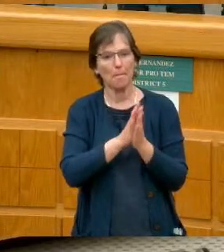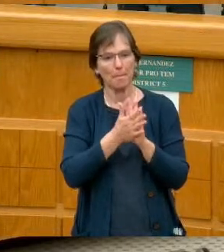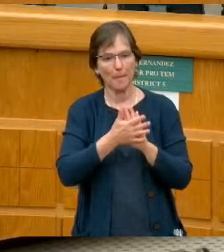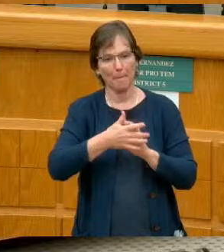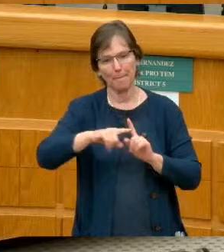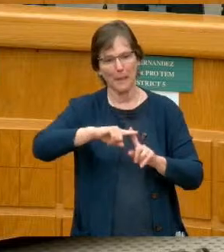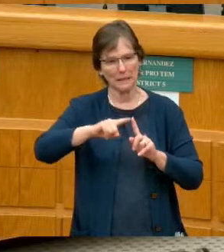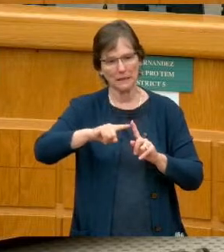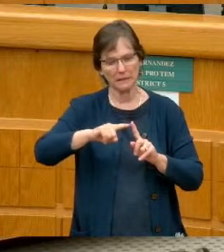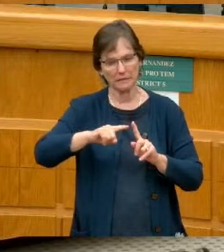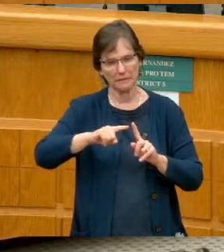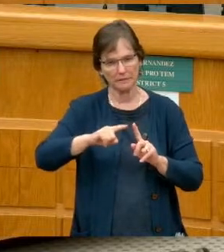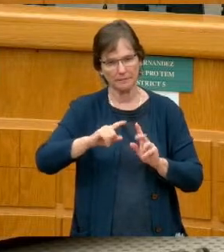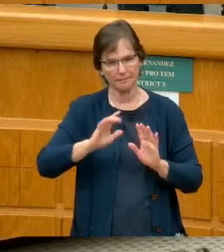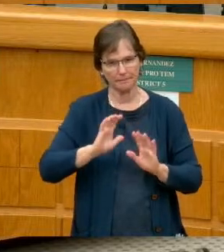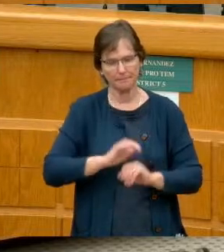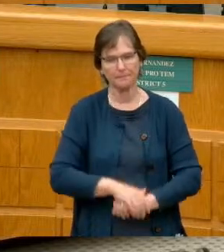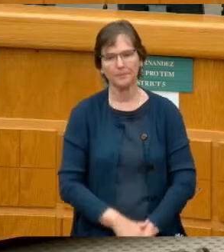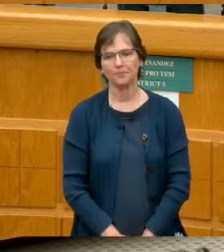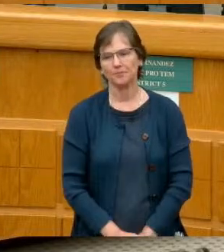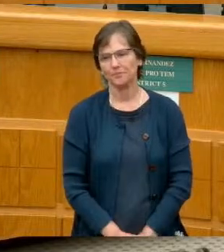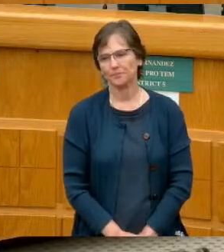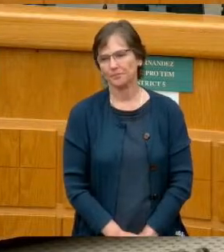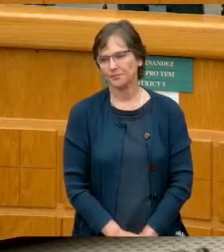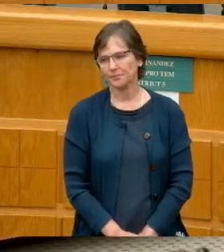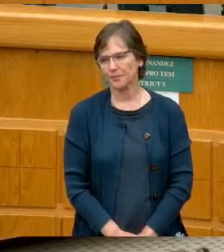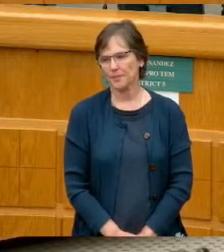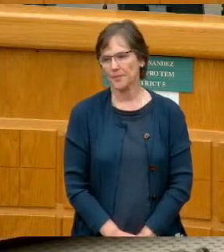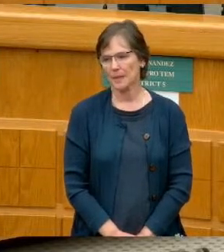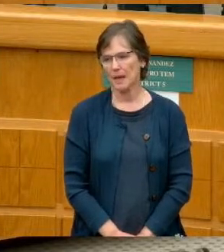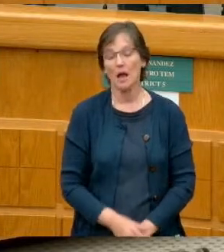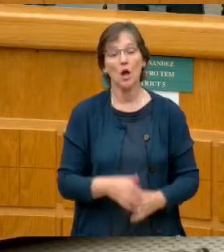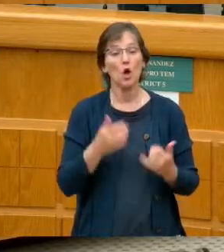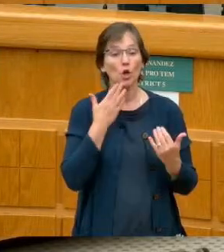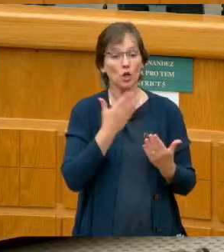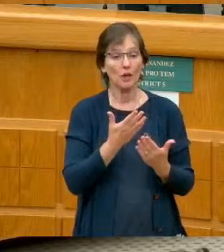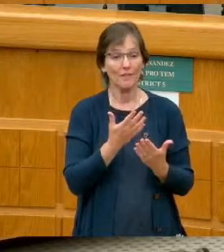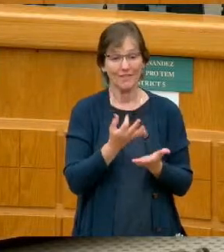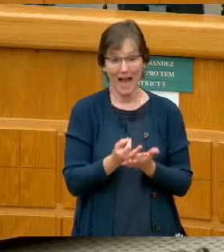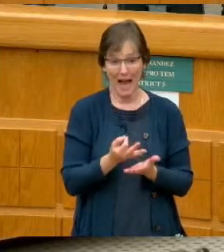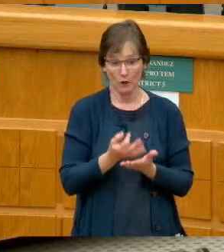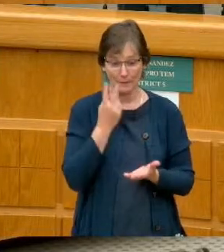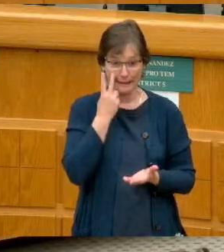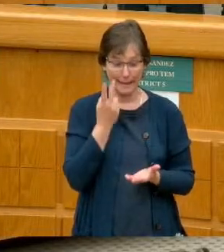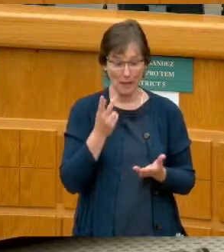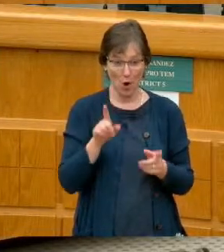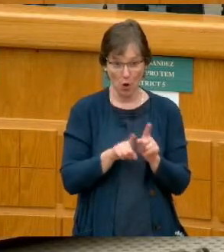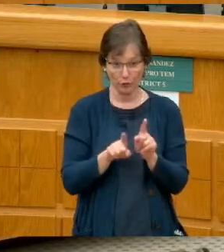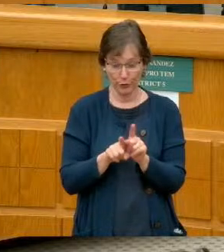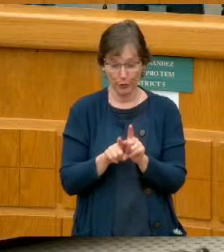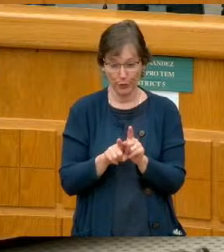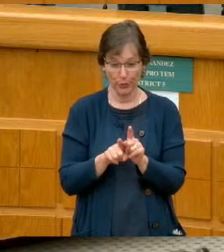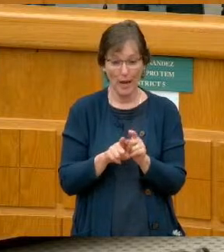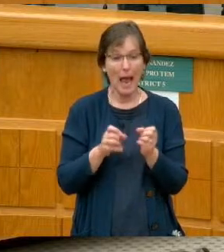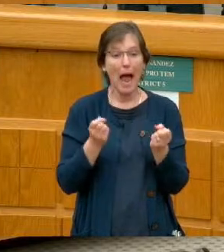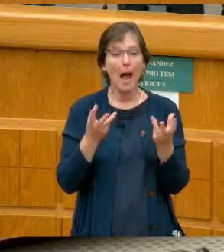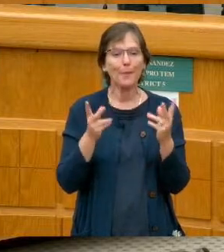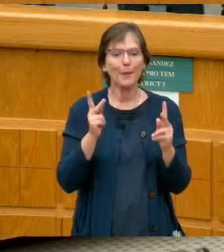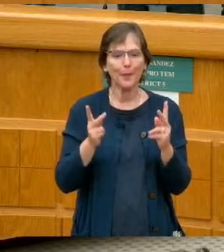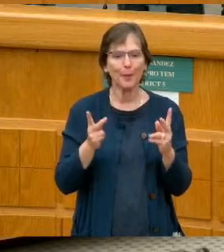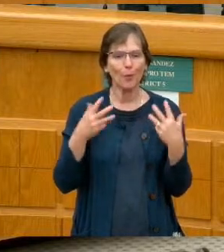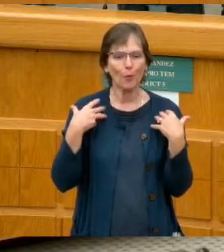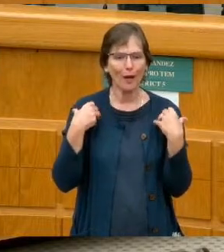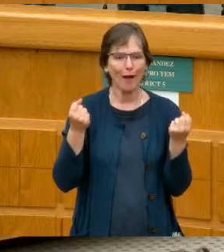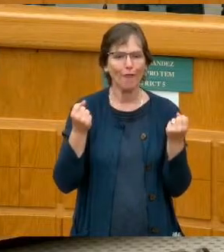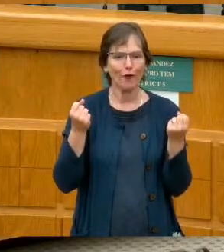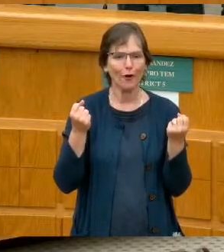positive. Okay, now another good fact here is that the number of persons recovered for the